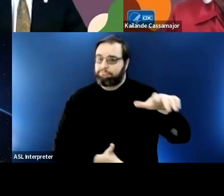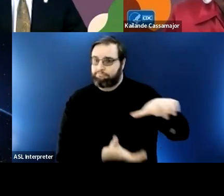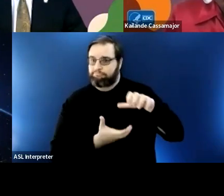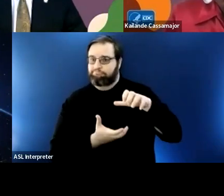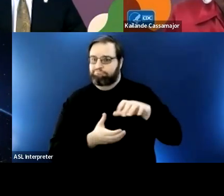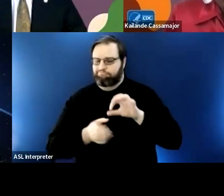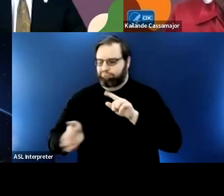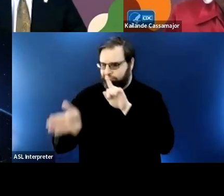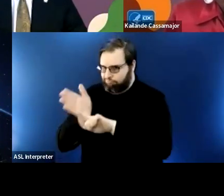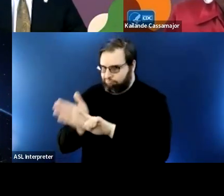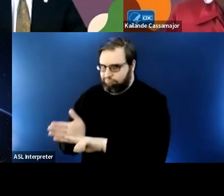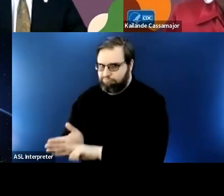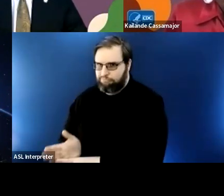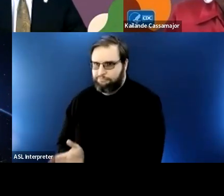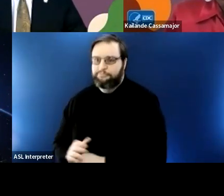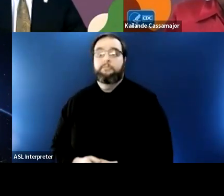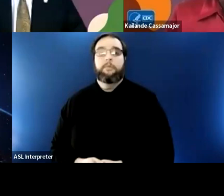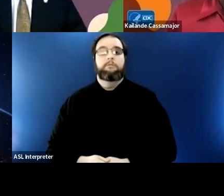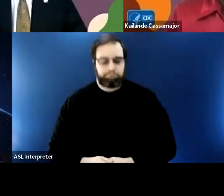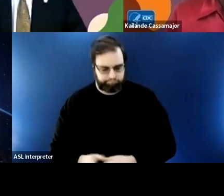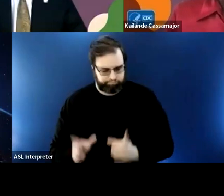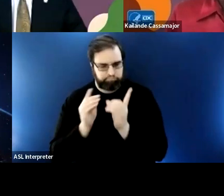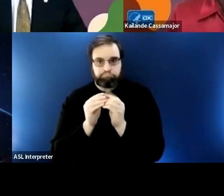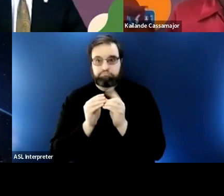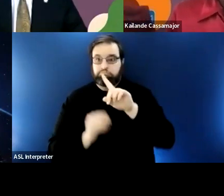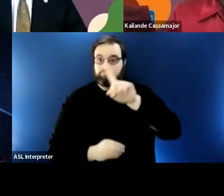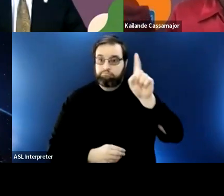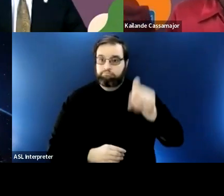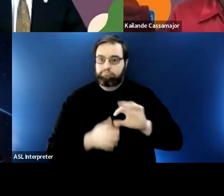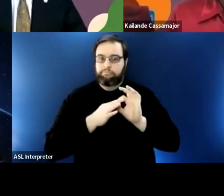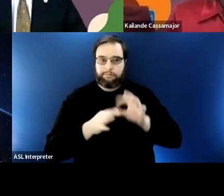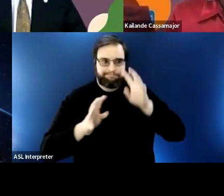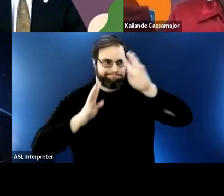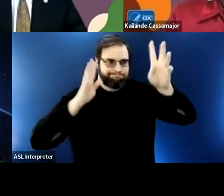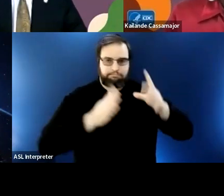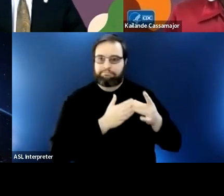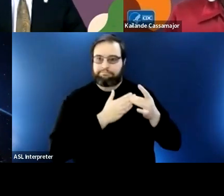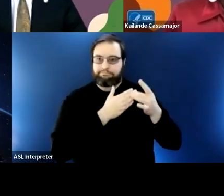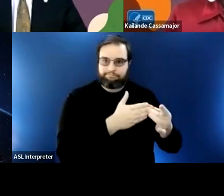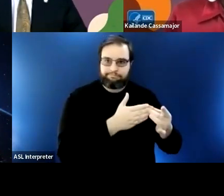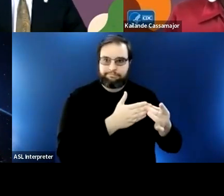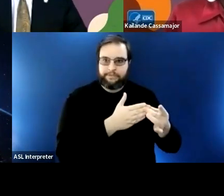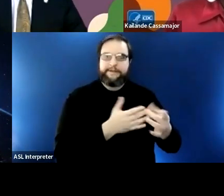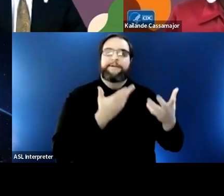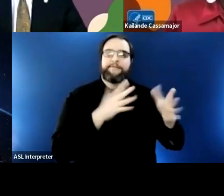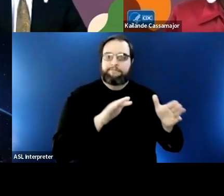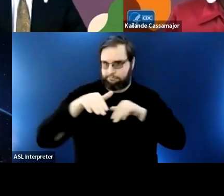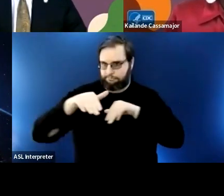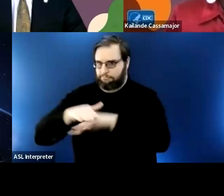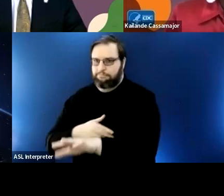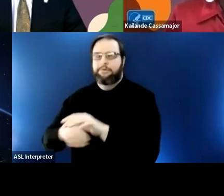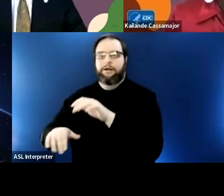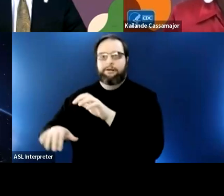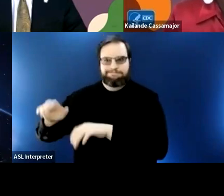great. I'm going to ask one more question around innovation and leadership, and then we're going to sort of go into the chat and the